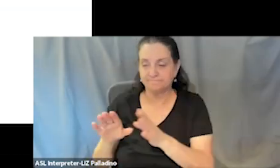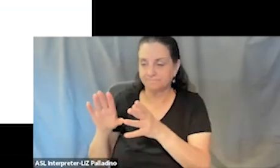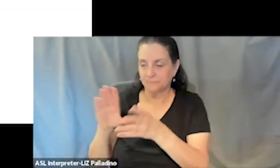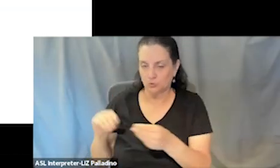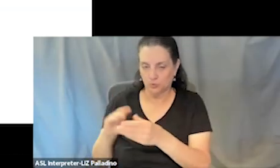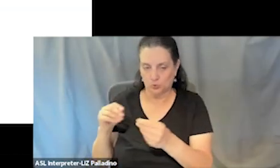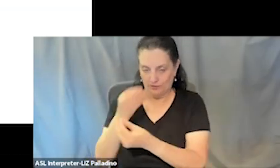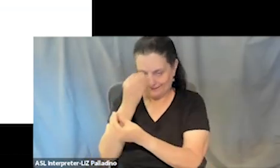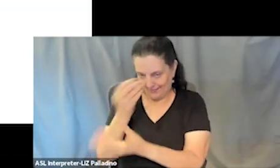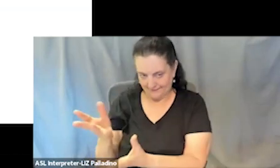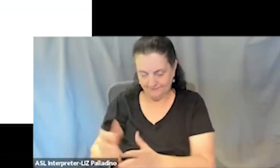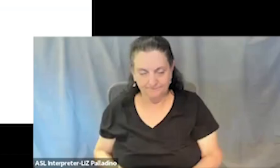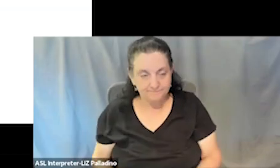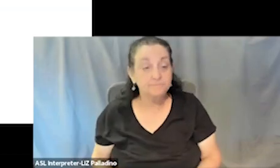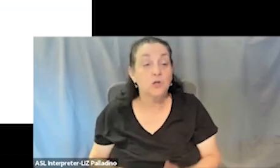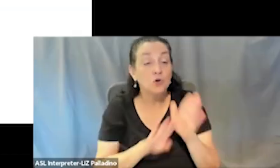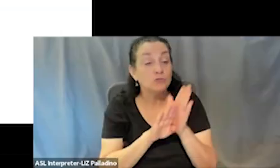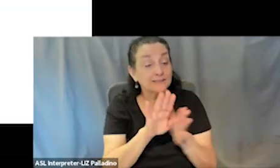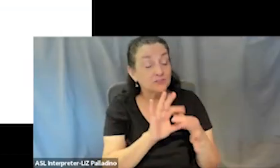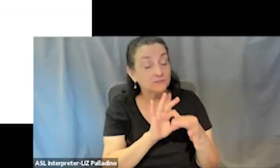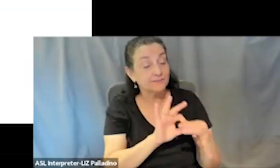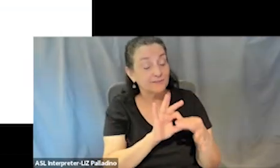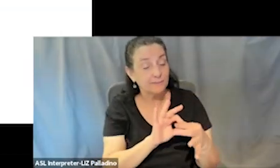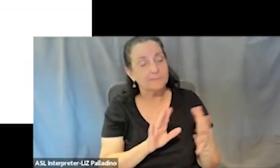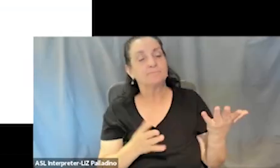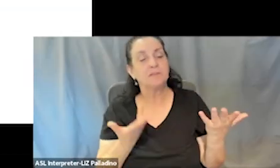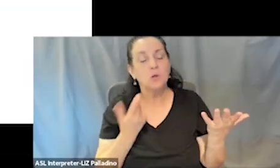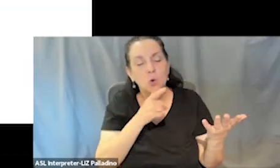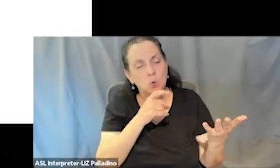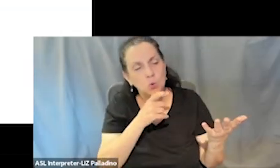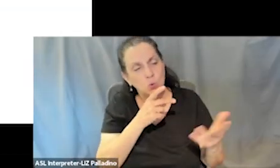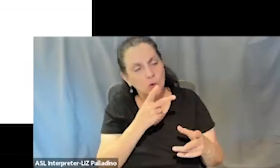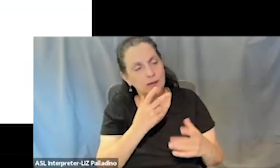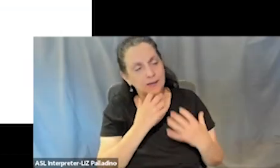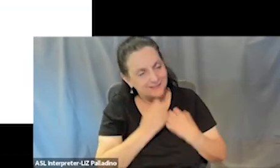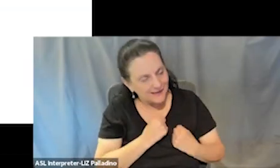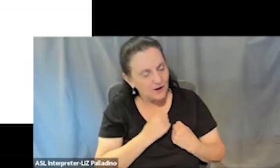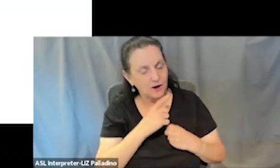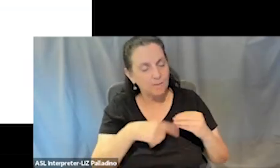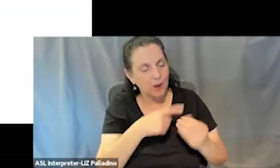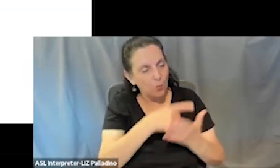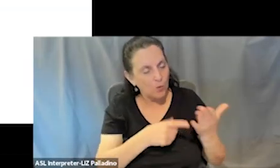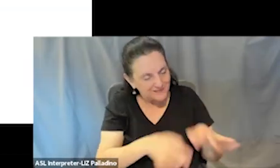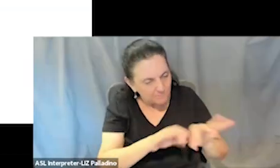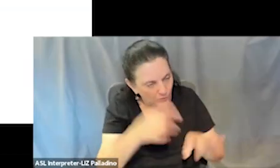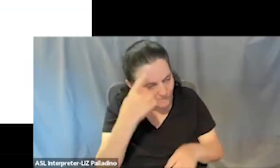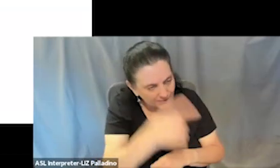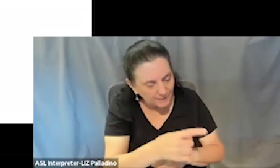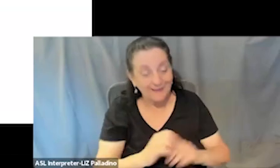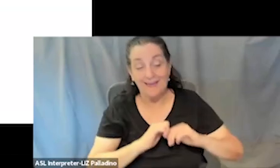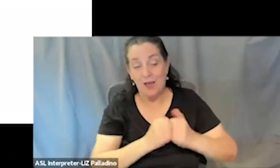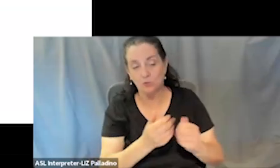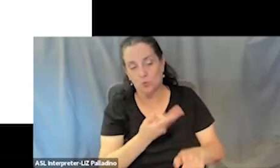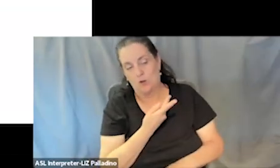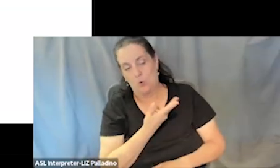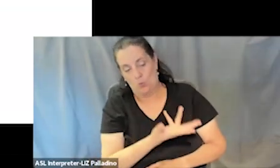storytelling. Relationship development answers who might care, what matters to them, and how do we build trust and